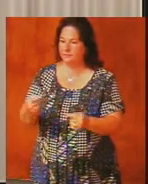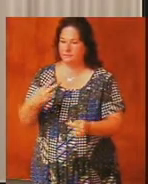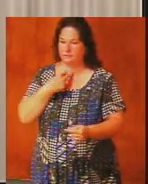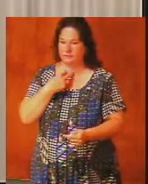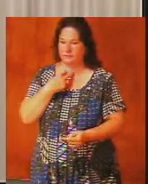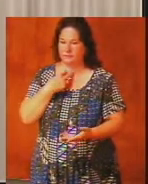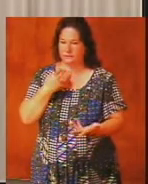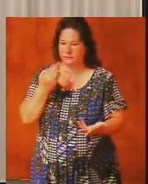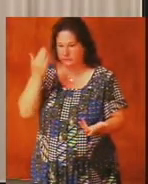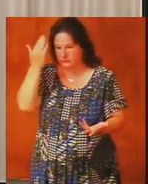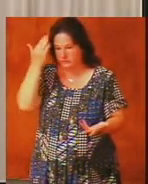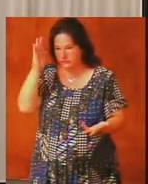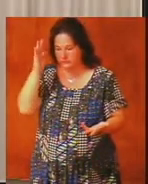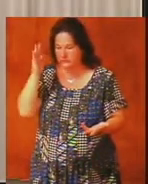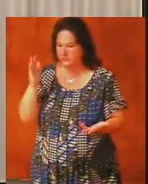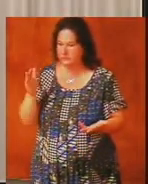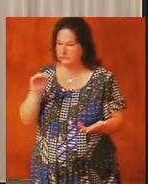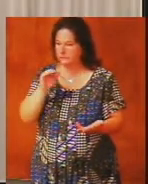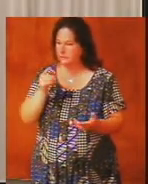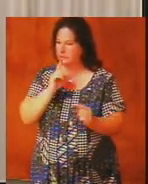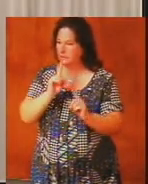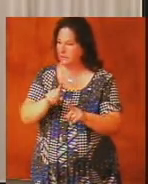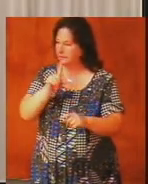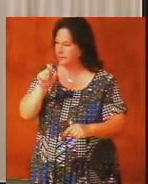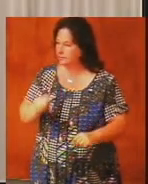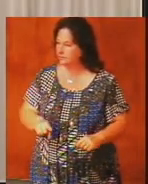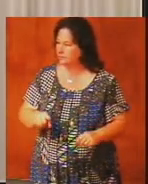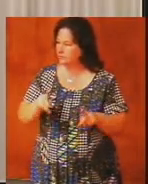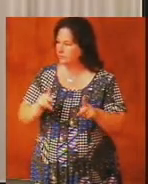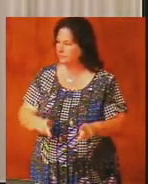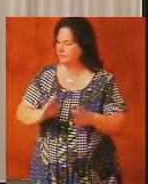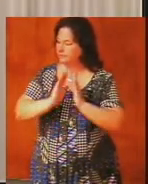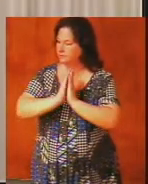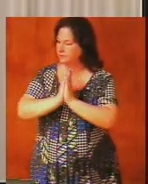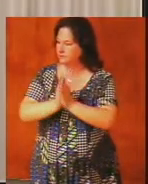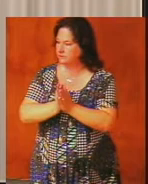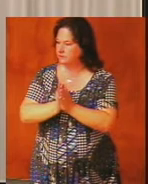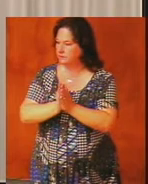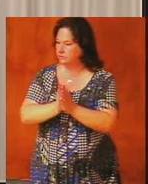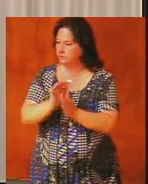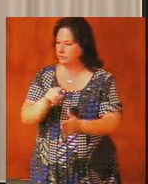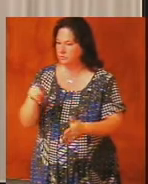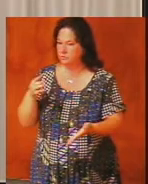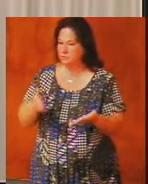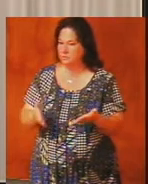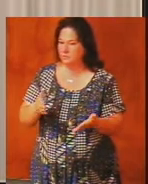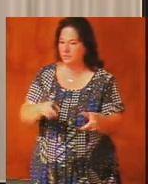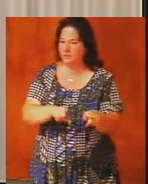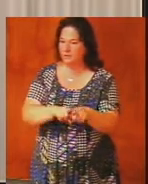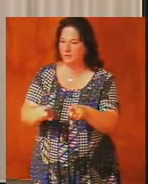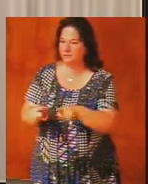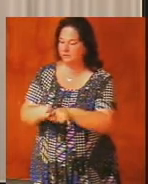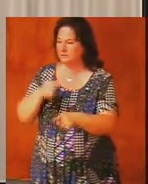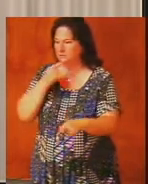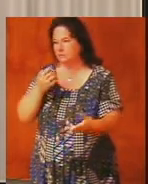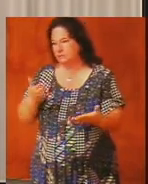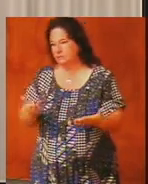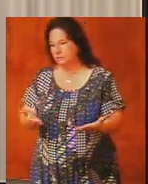stumped by a question that somebody asks you. You might also say,